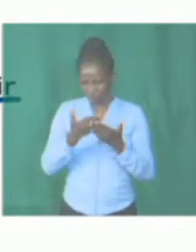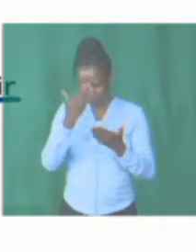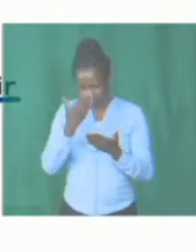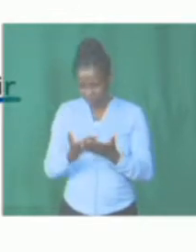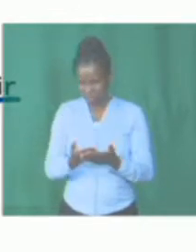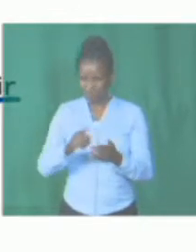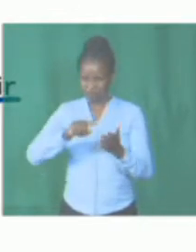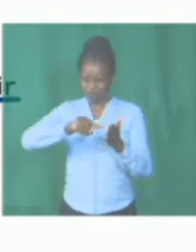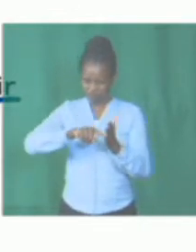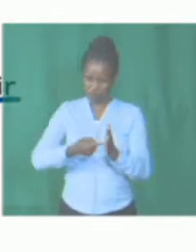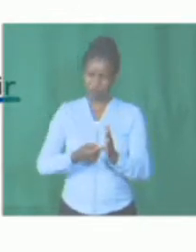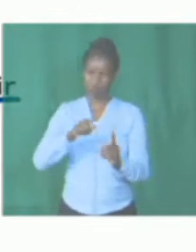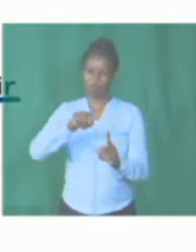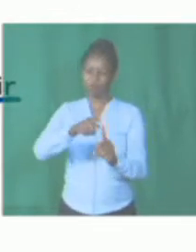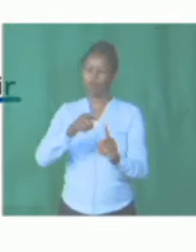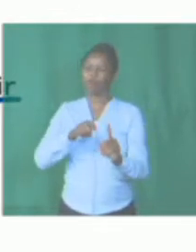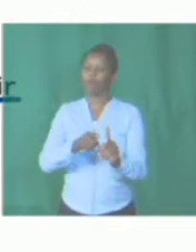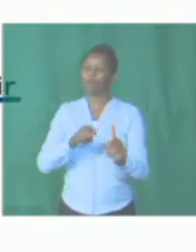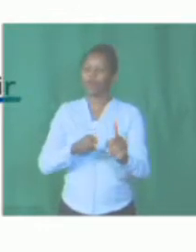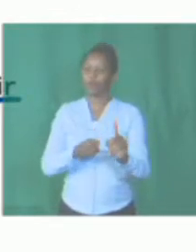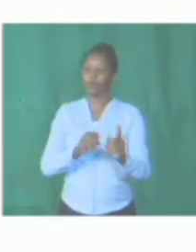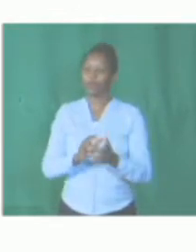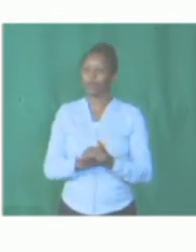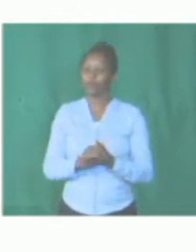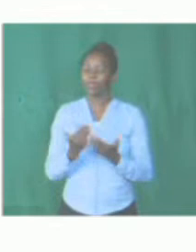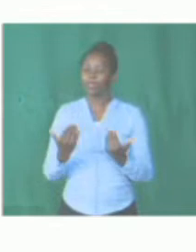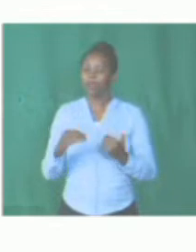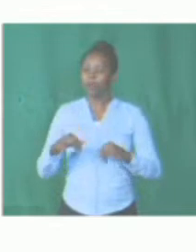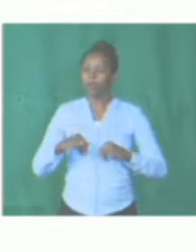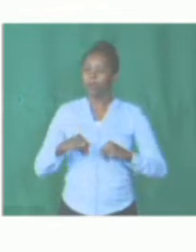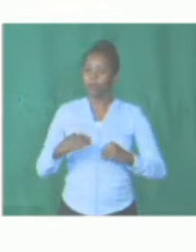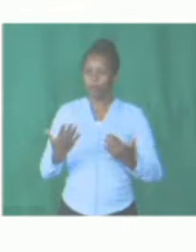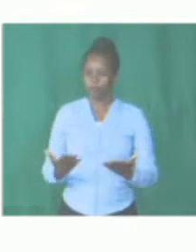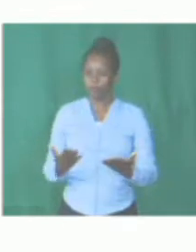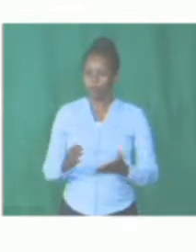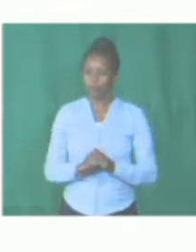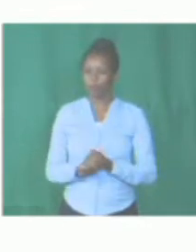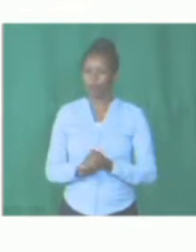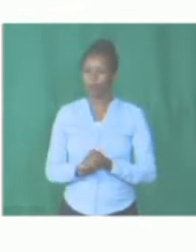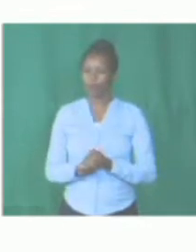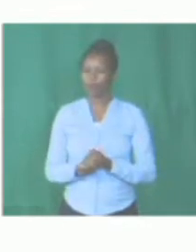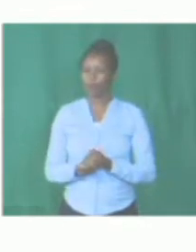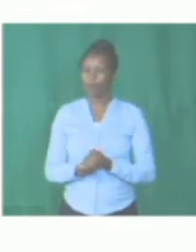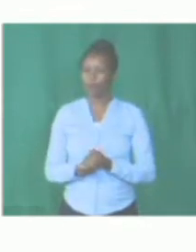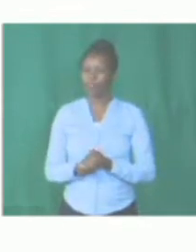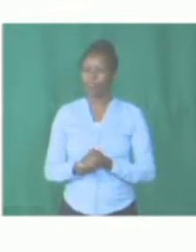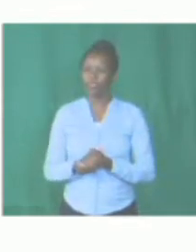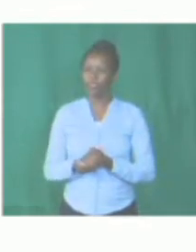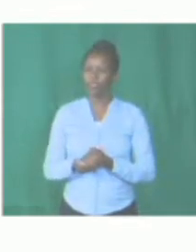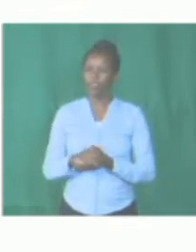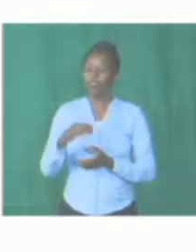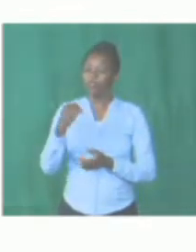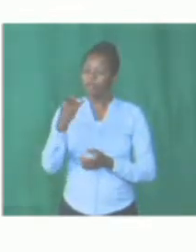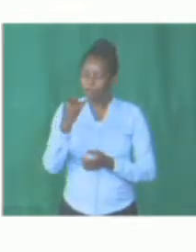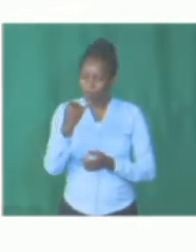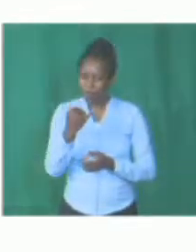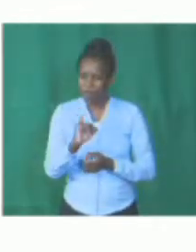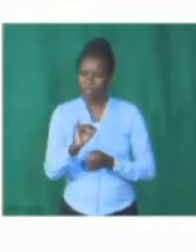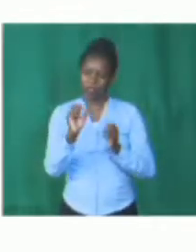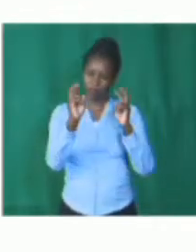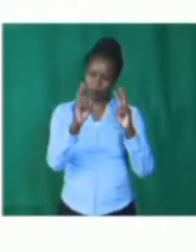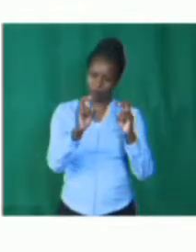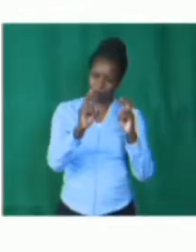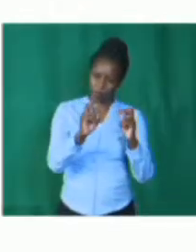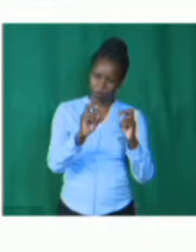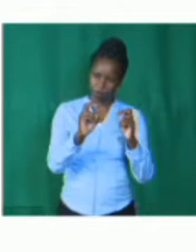that. So I hope you are ready now to get into our first